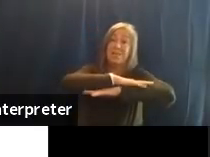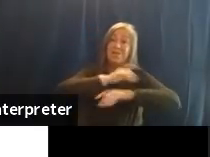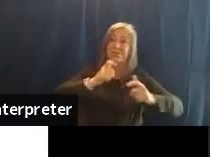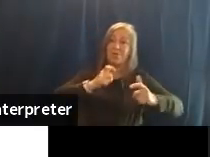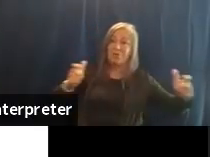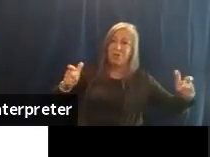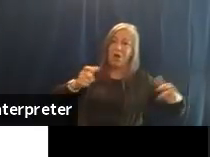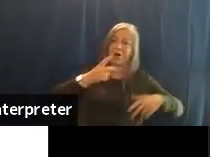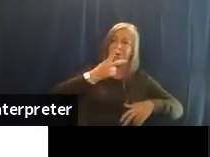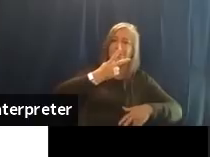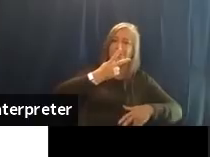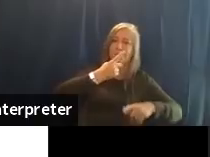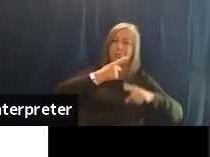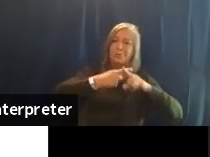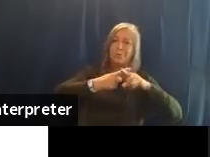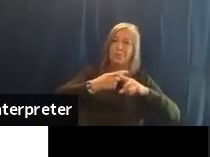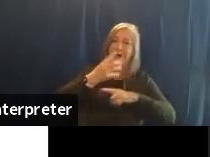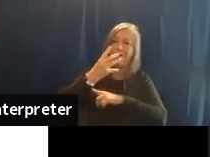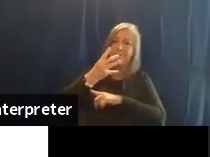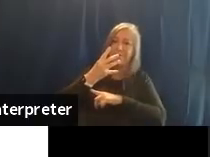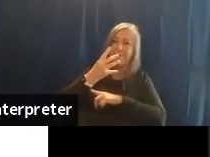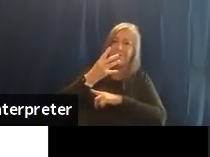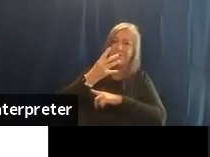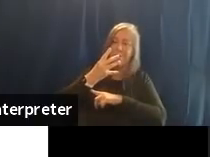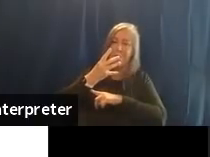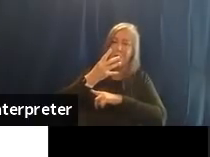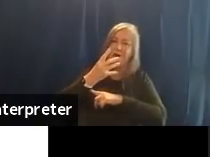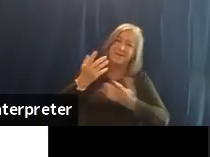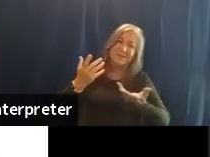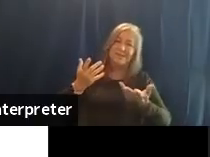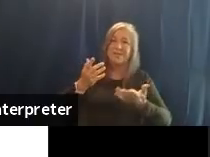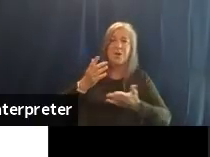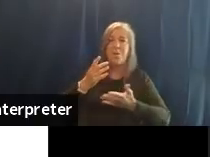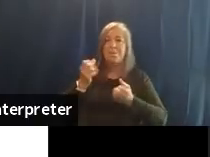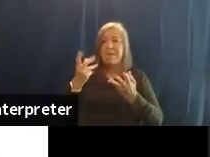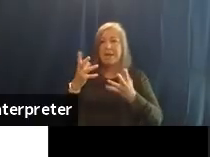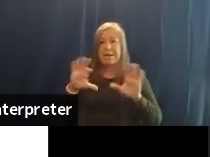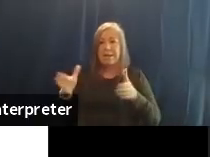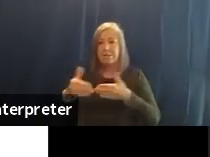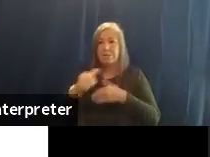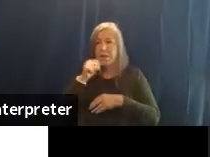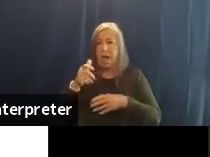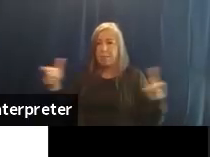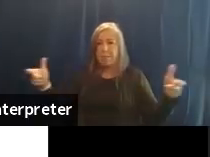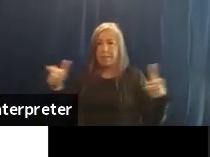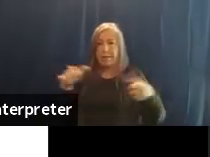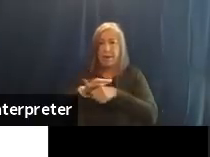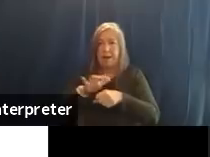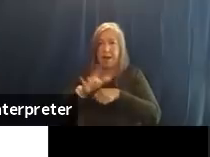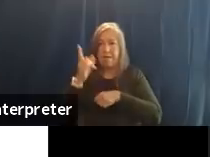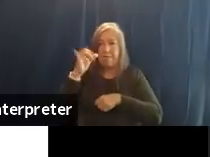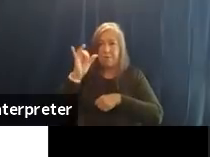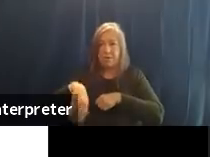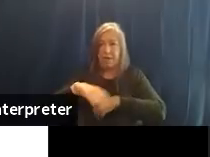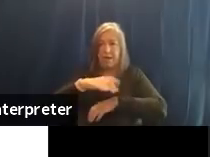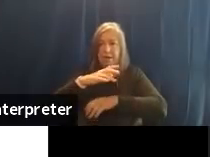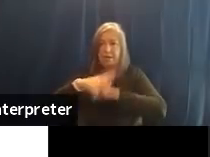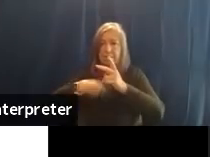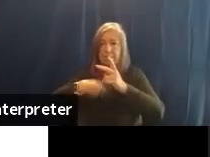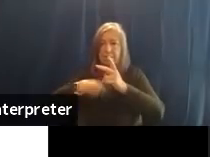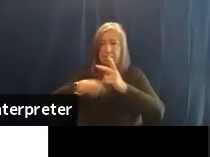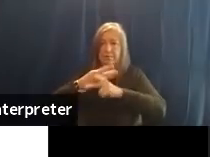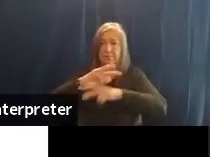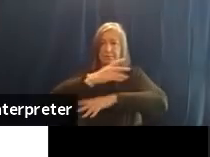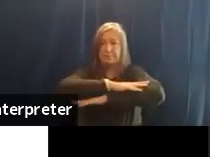to expand the footprint in the area required for the room. So in this situation, we have a mix of 7 student